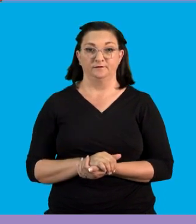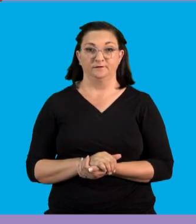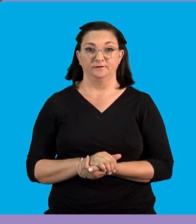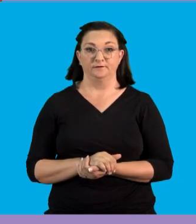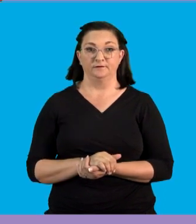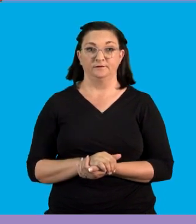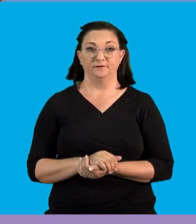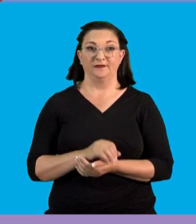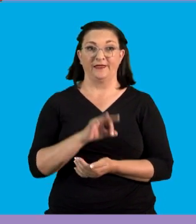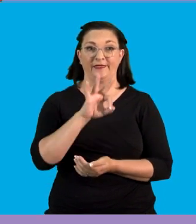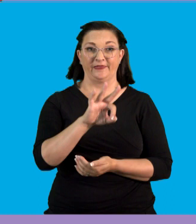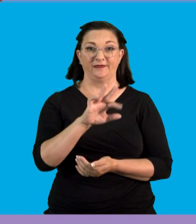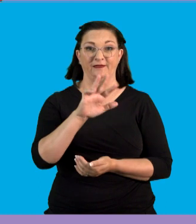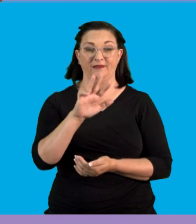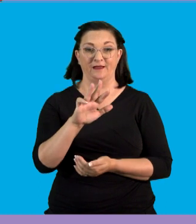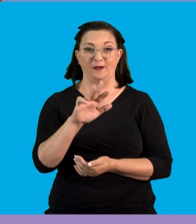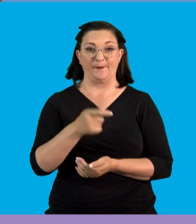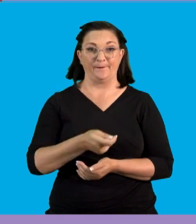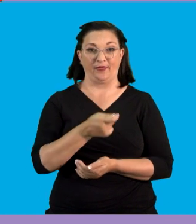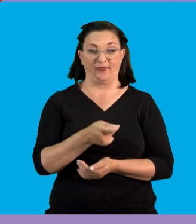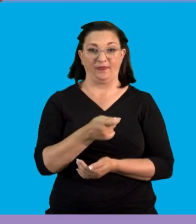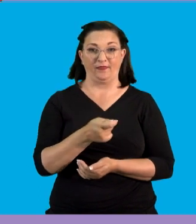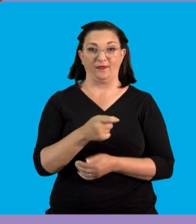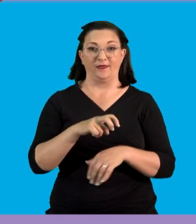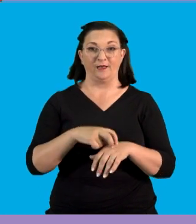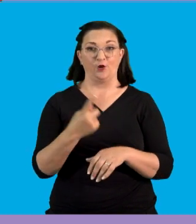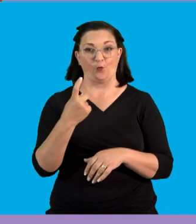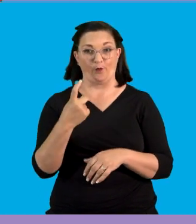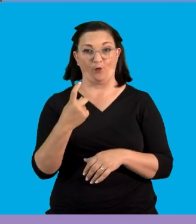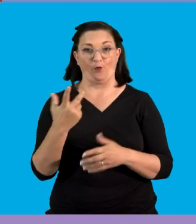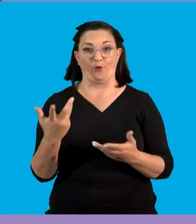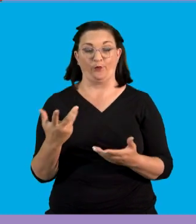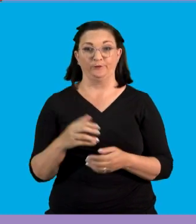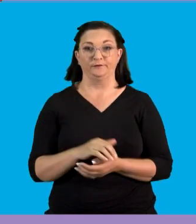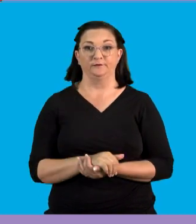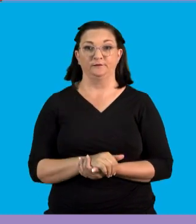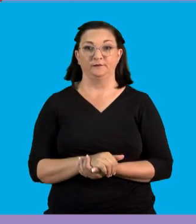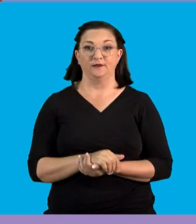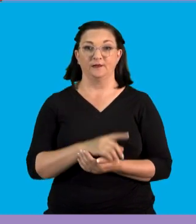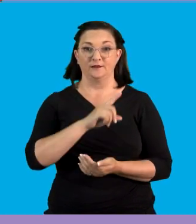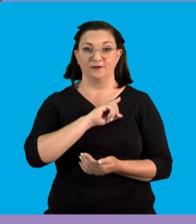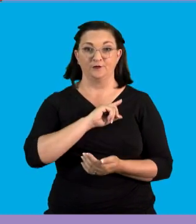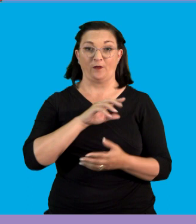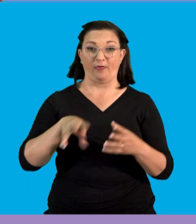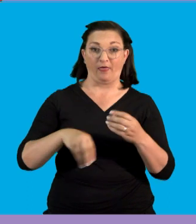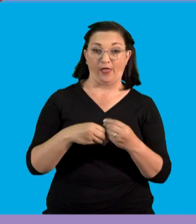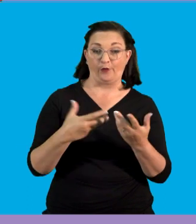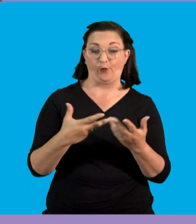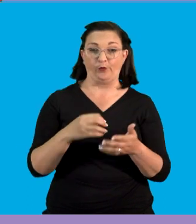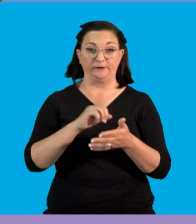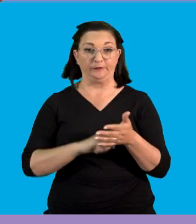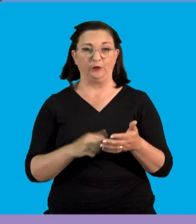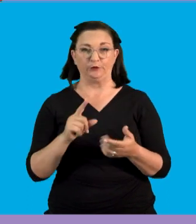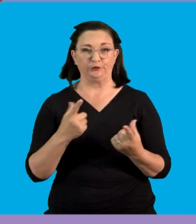had 39 pans, now we need 1 more pan. What am I going to do? Am I going to add? Am I going to subtract? What